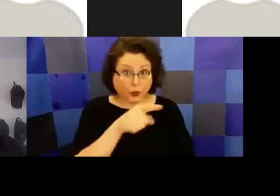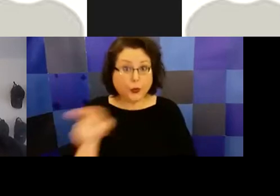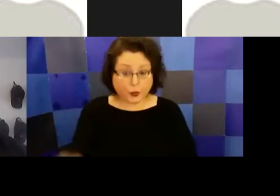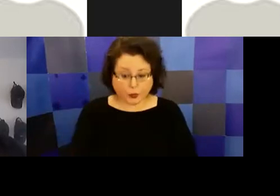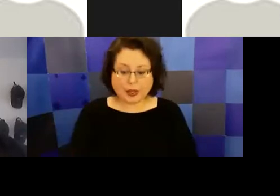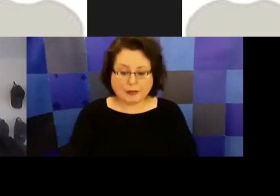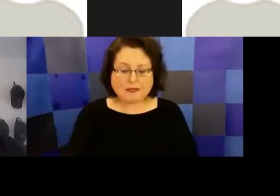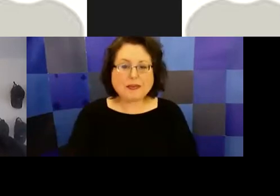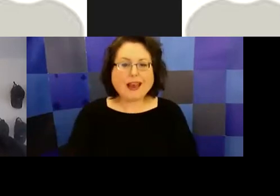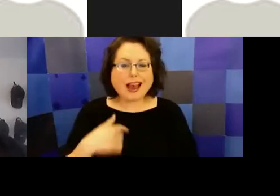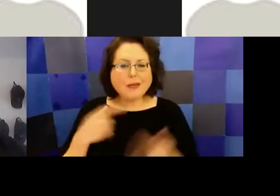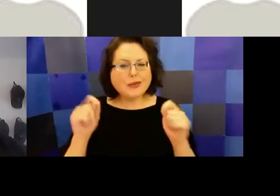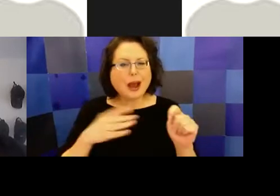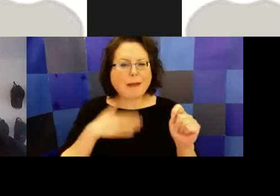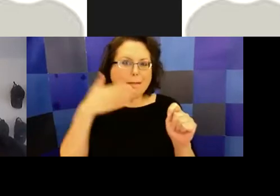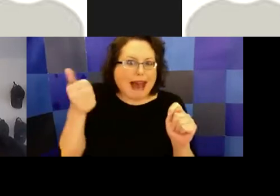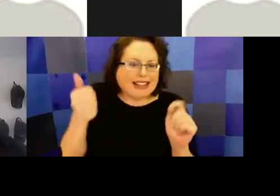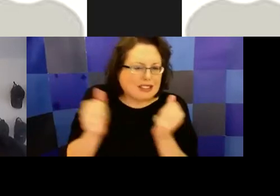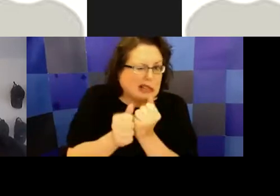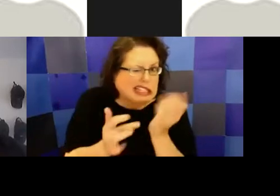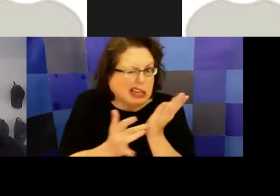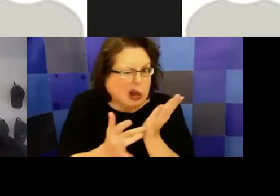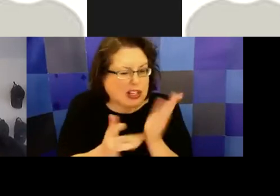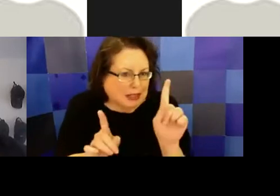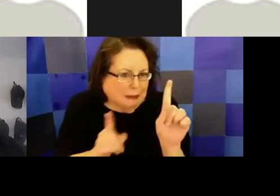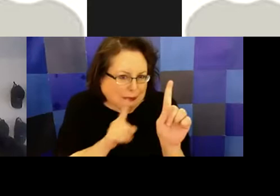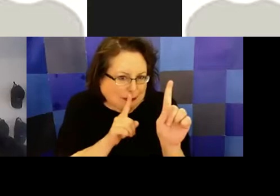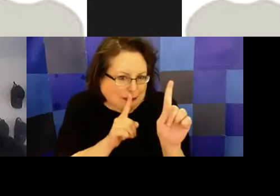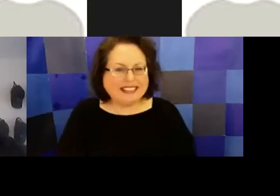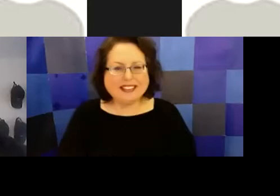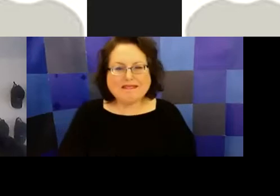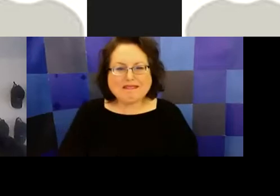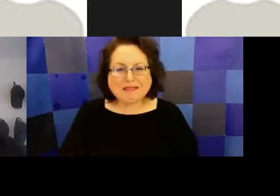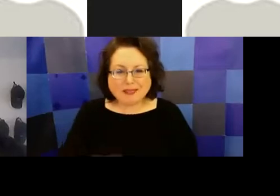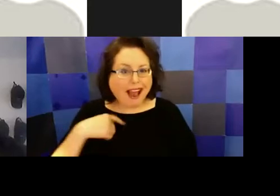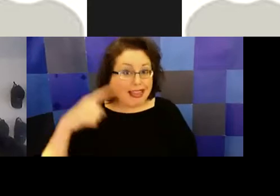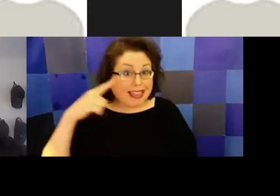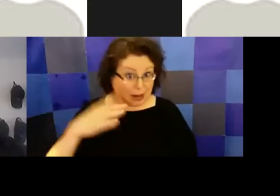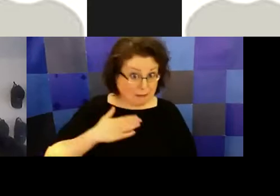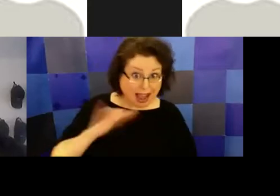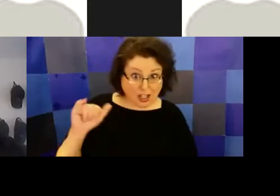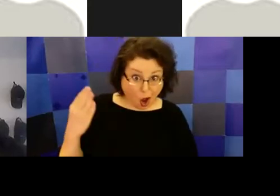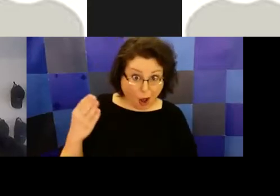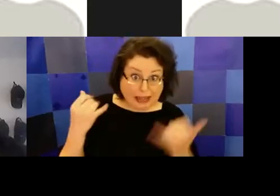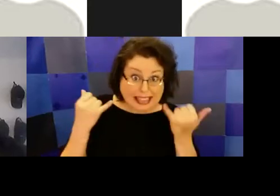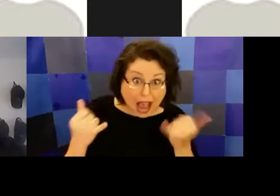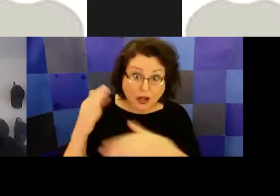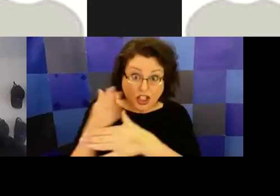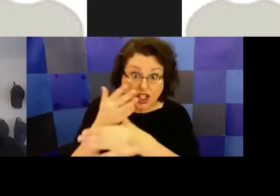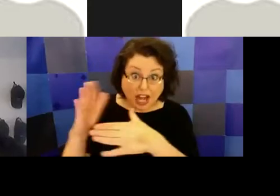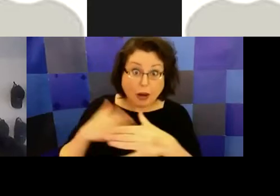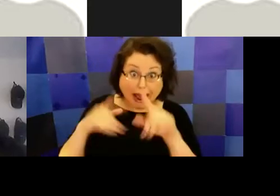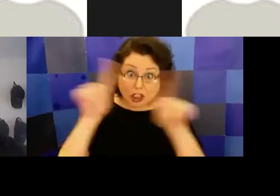I'm gonna try my best with this technology here, so bear with me. And I think that my job now is to share my screen.